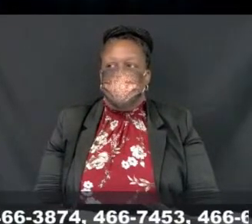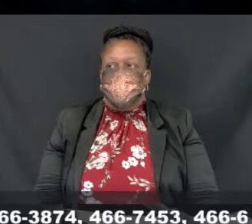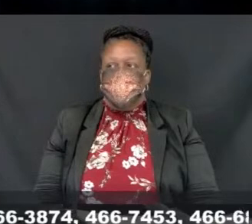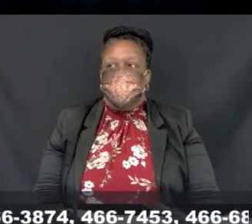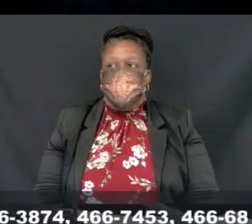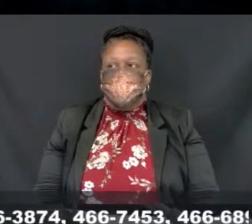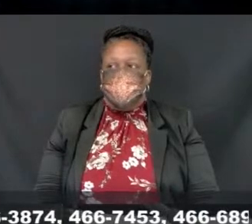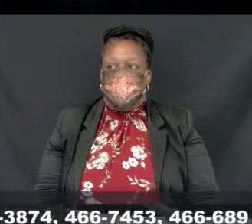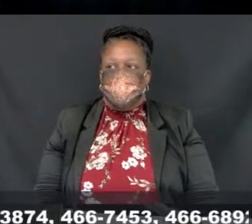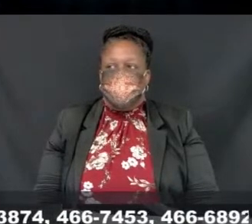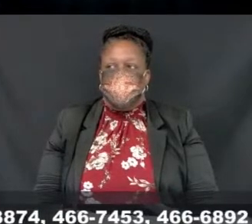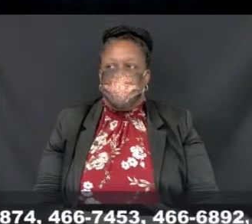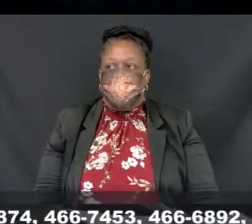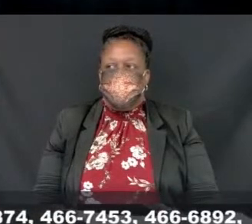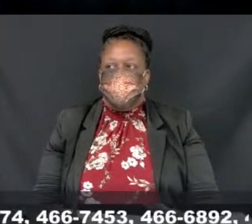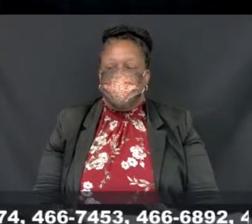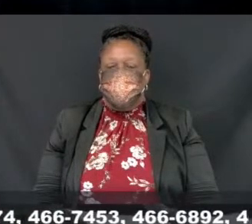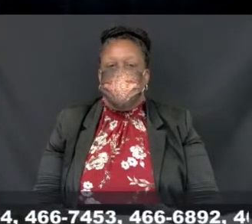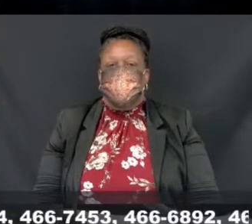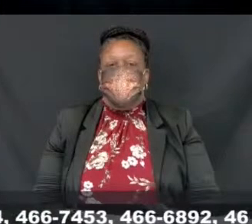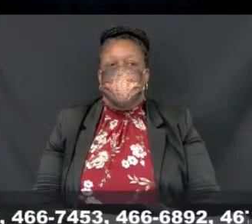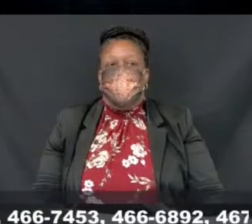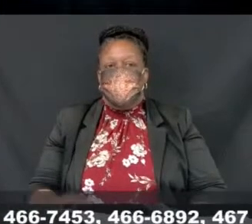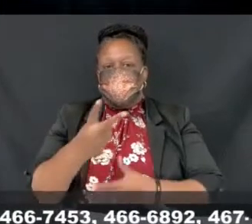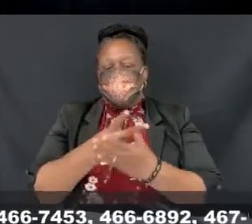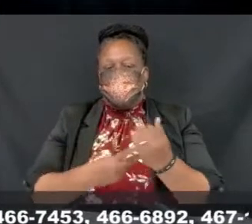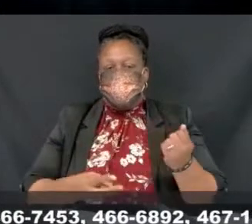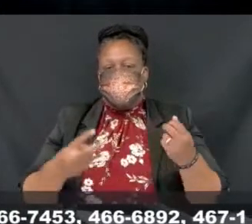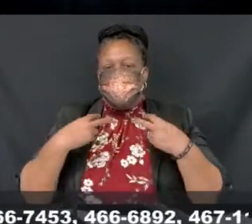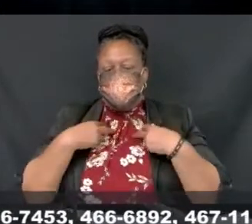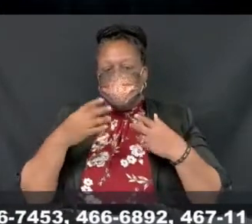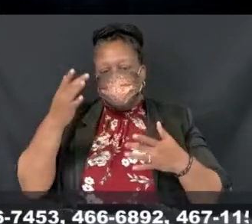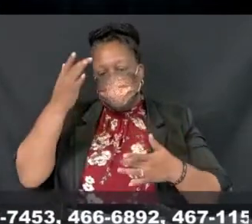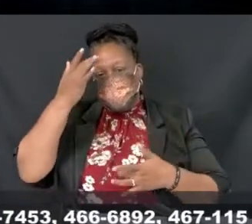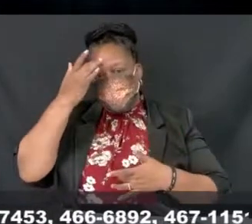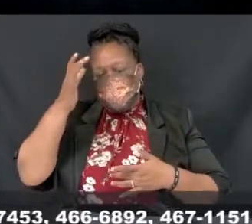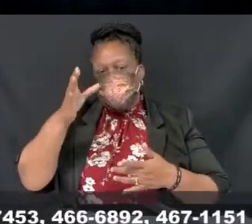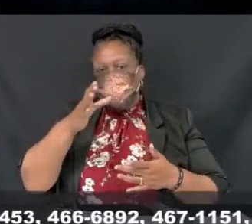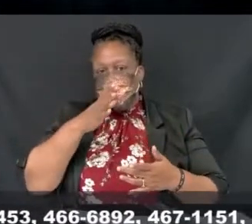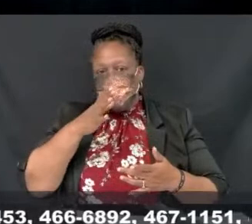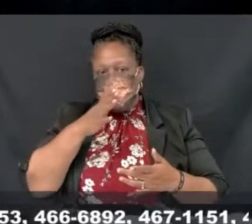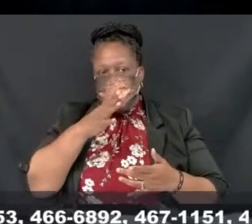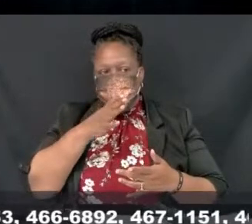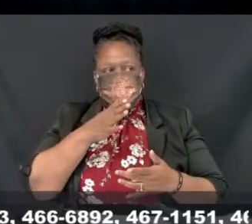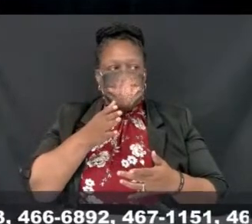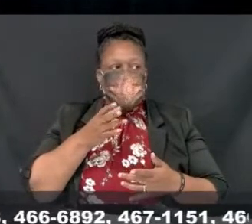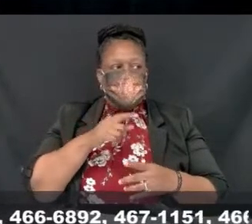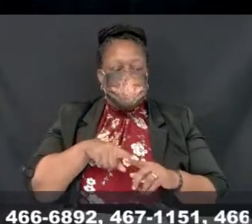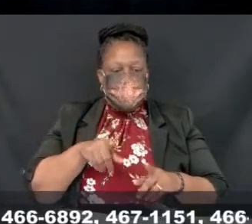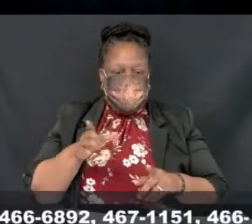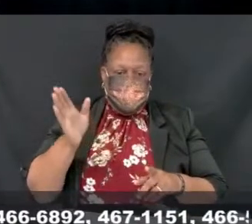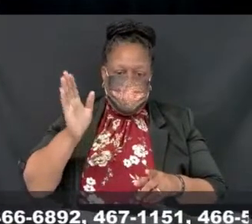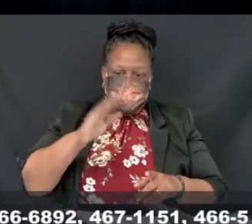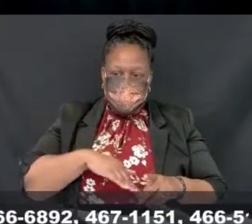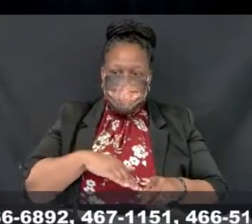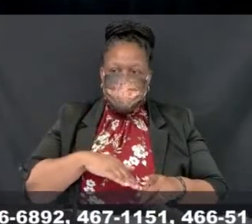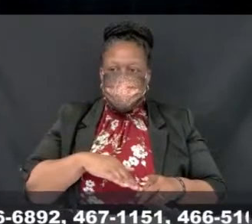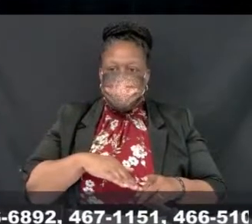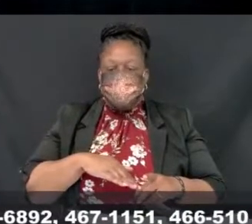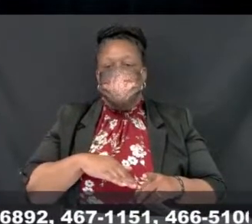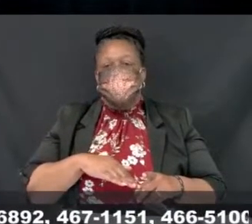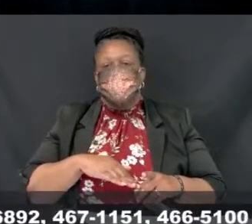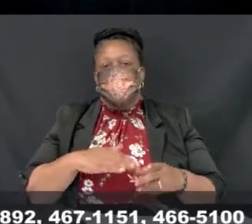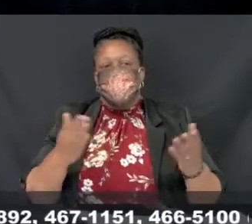of her bedridden, ill mother. And to be here every day serving the general public, we ain't getting an extra